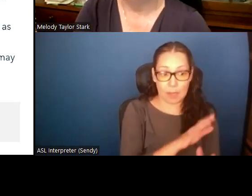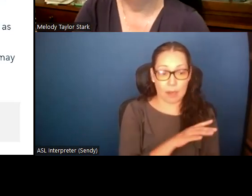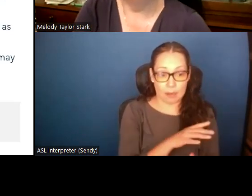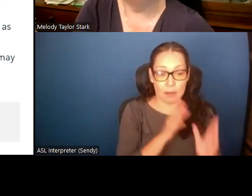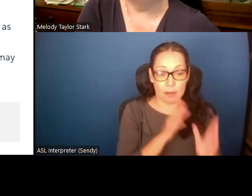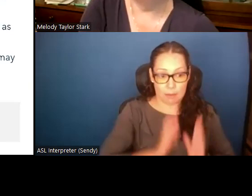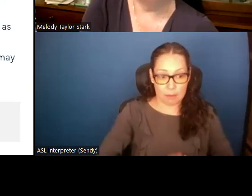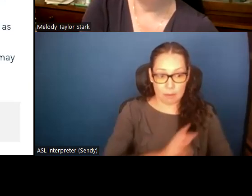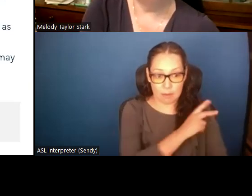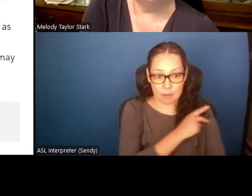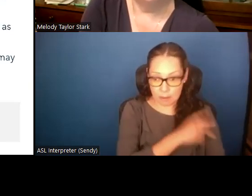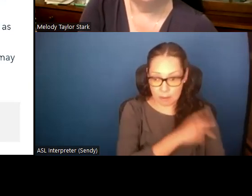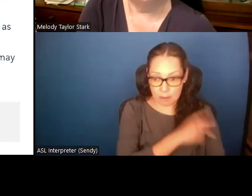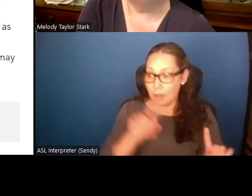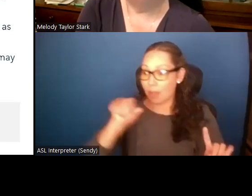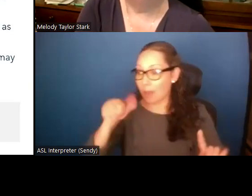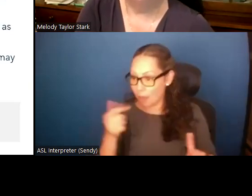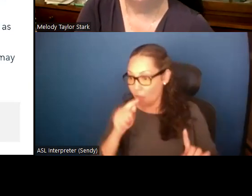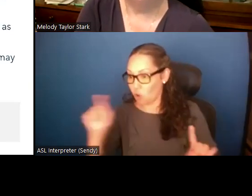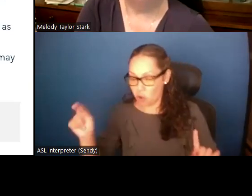Karen and some of the other ombudsmen